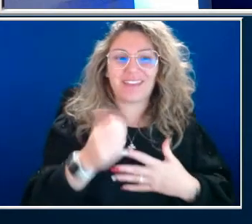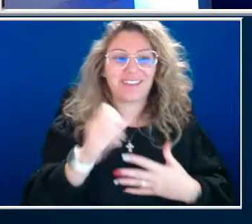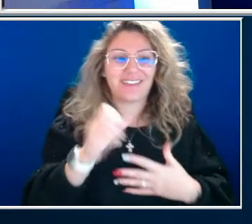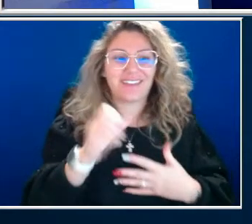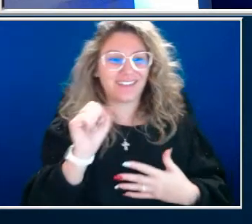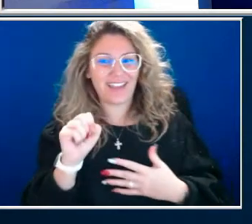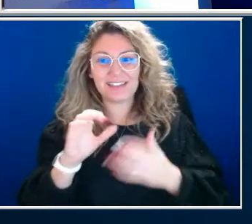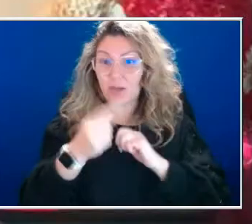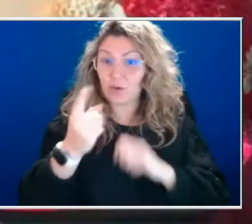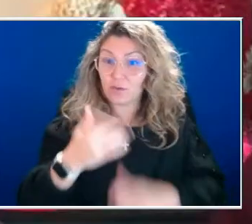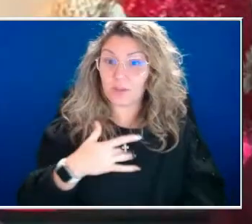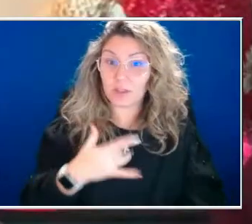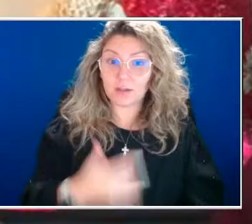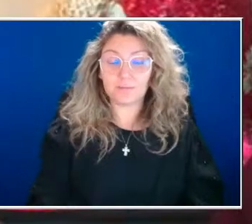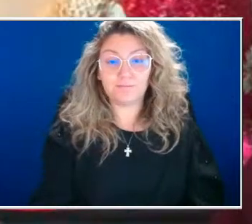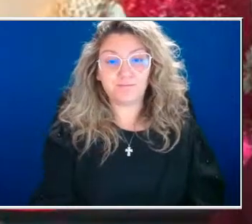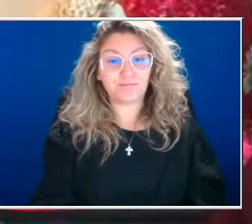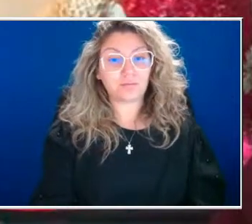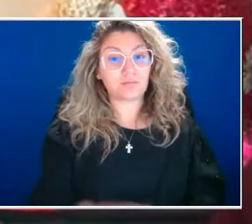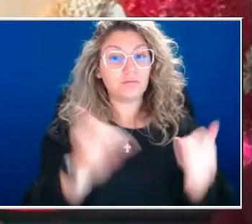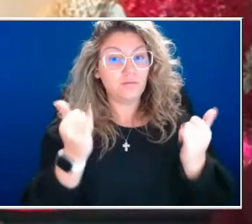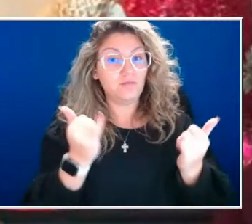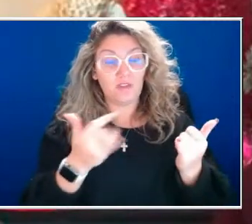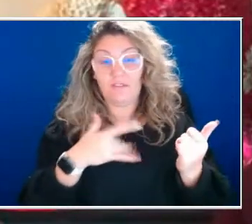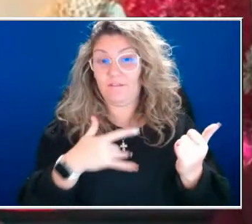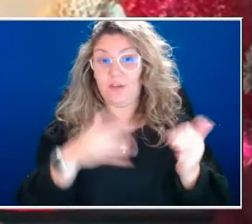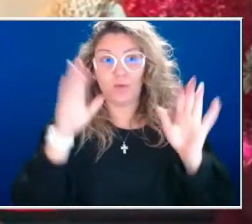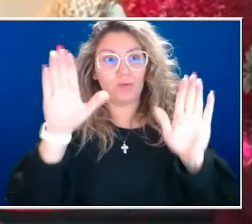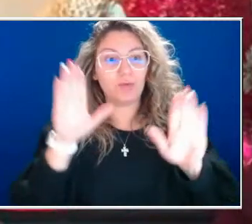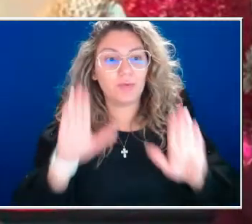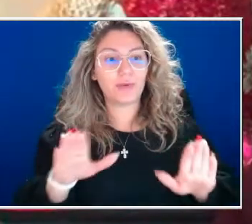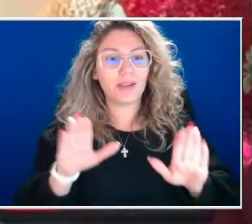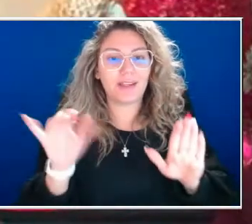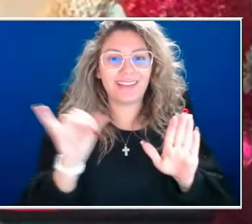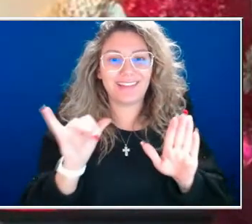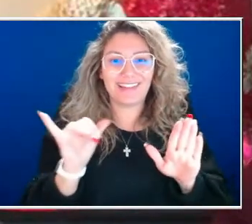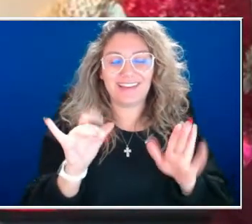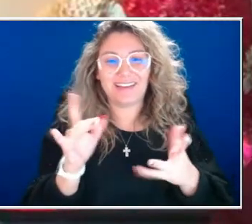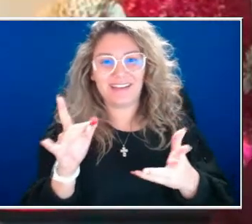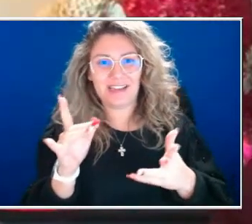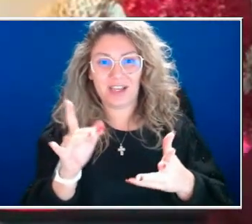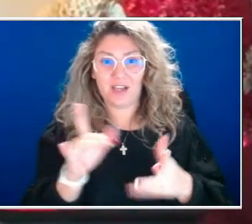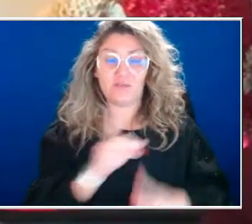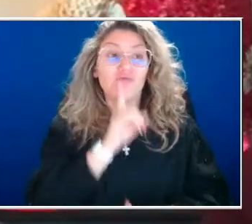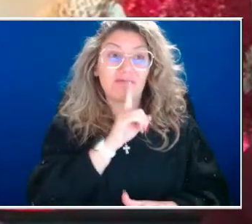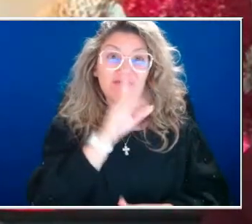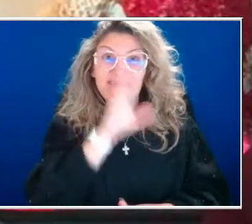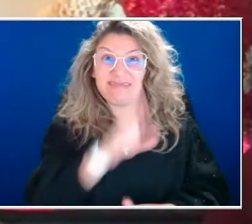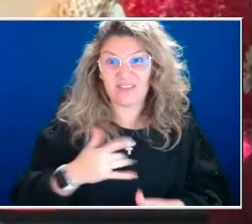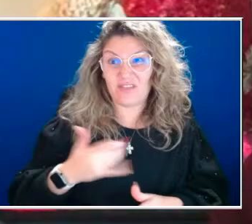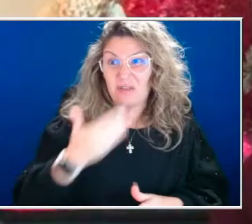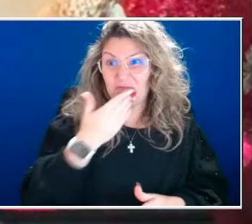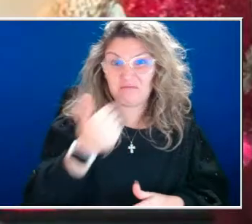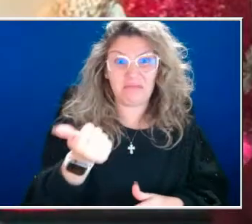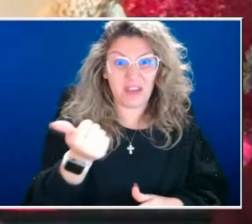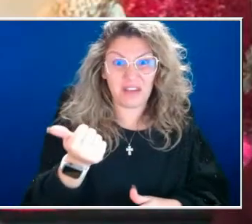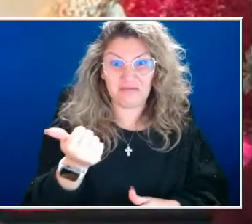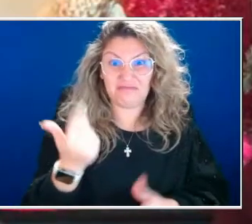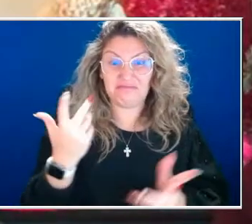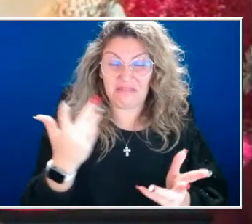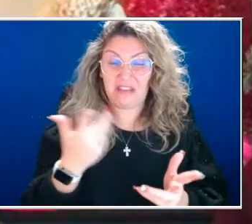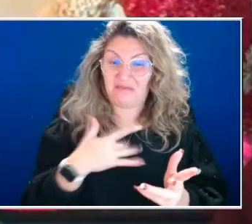feeling? Right now, I feel great. Like I said in my piece, I really never felt better. Really, I feel